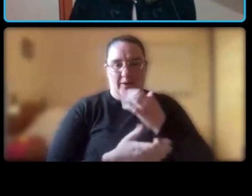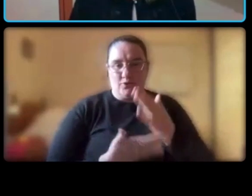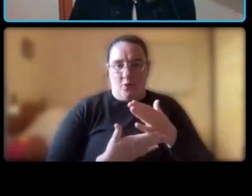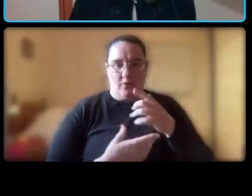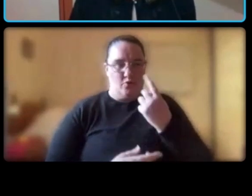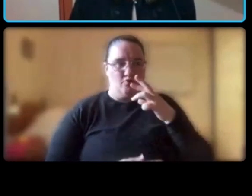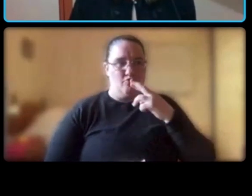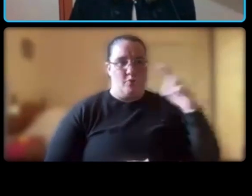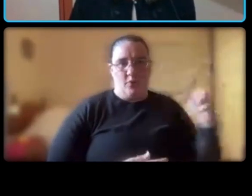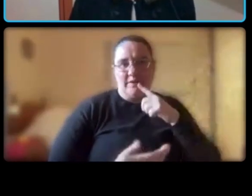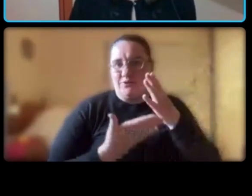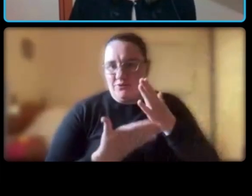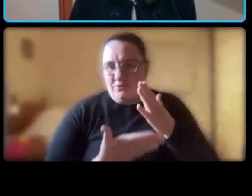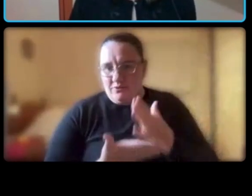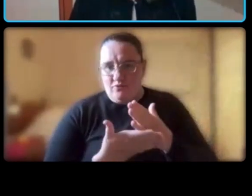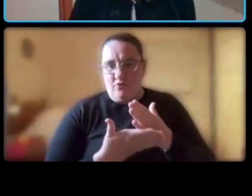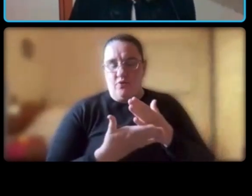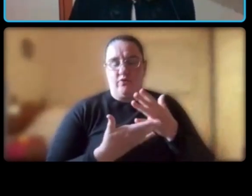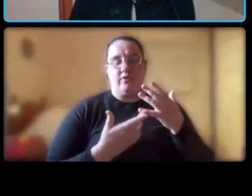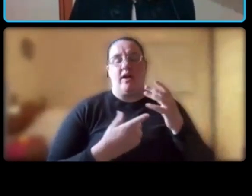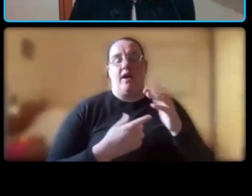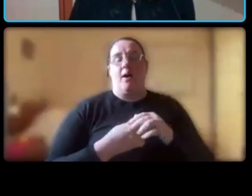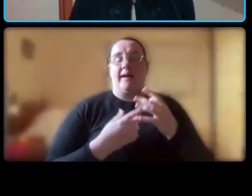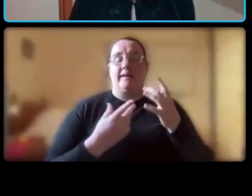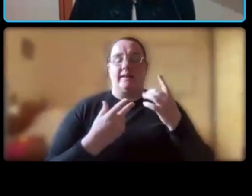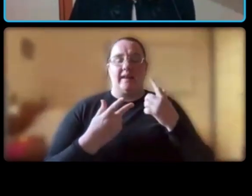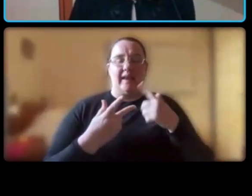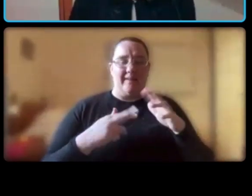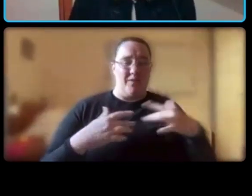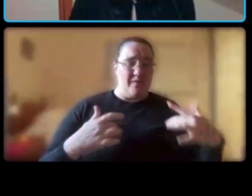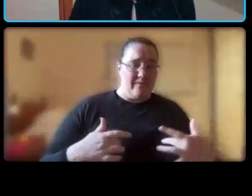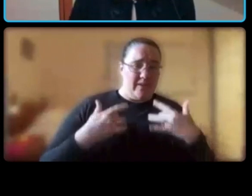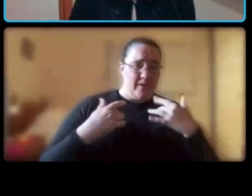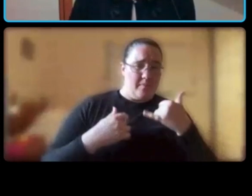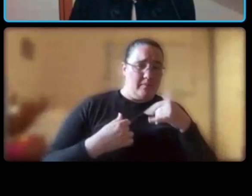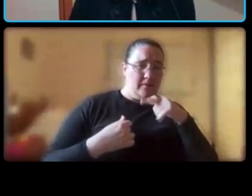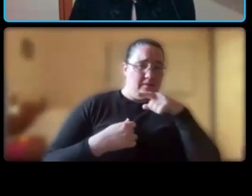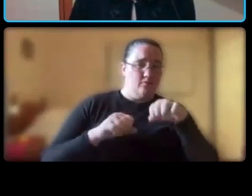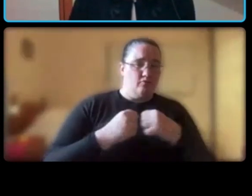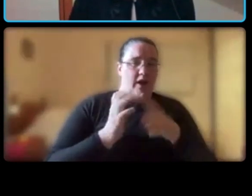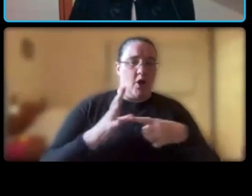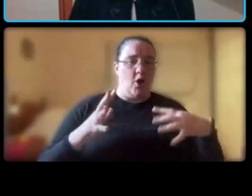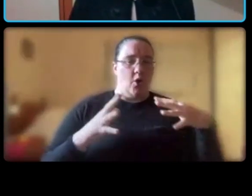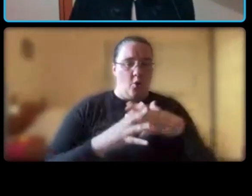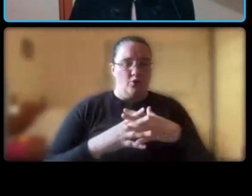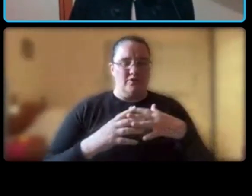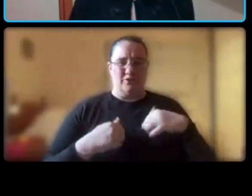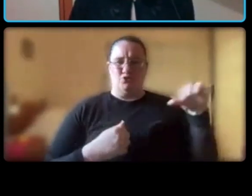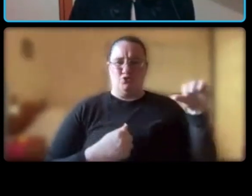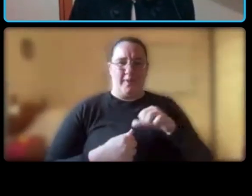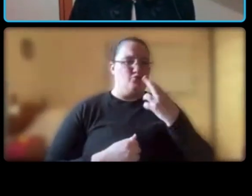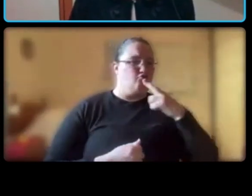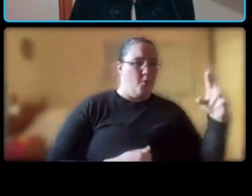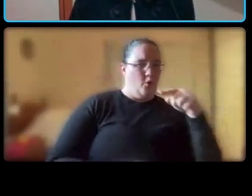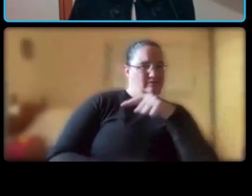people are empowered to disclose information if they think there might be a breach of legislation without fear of repercussions. And